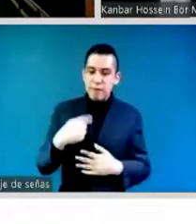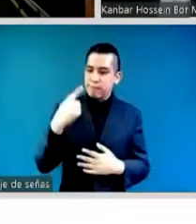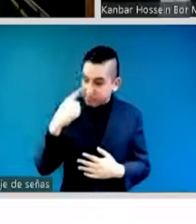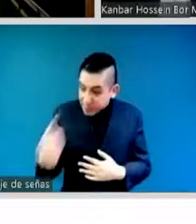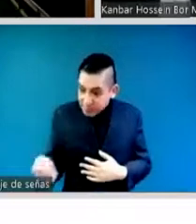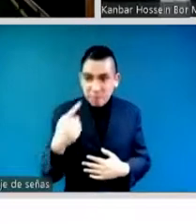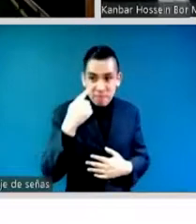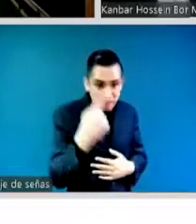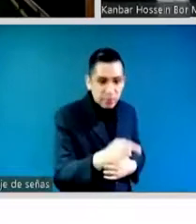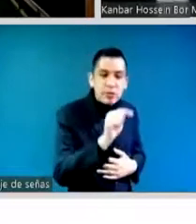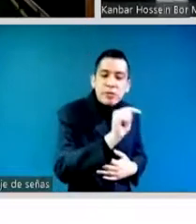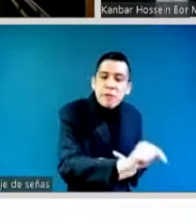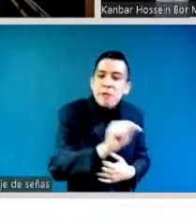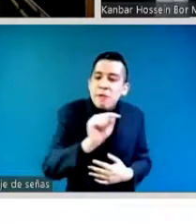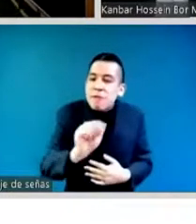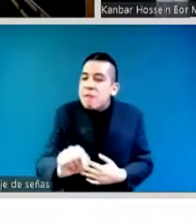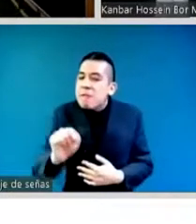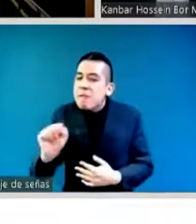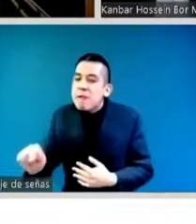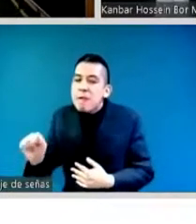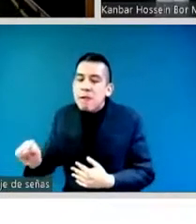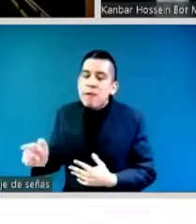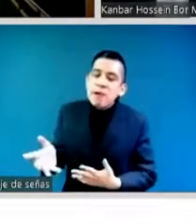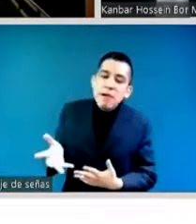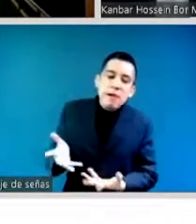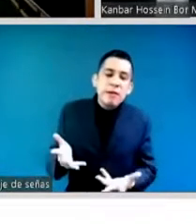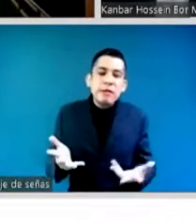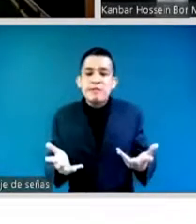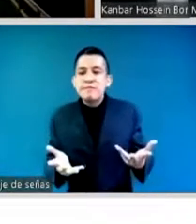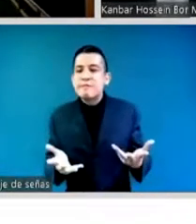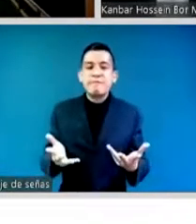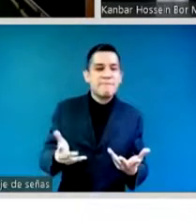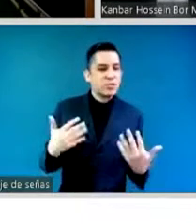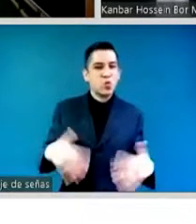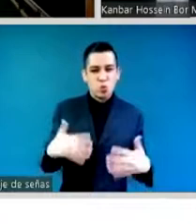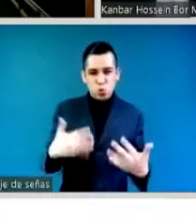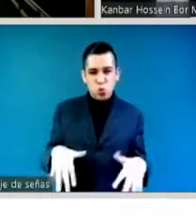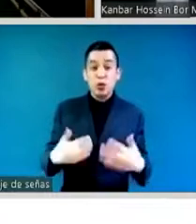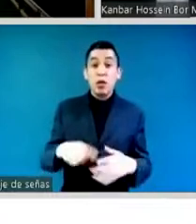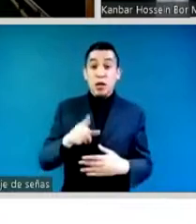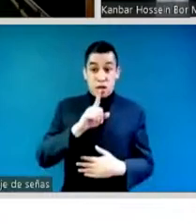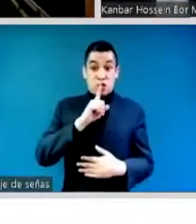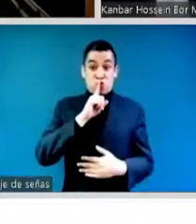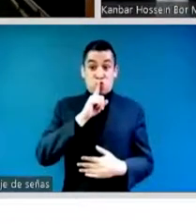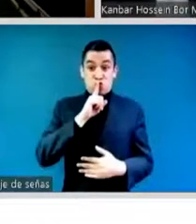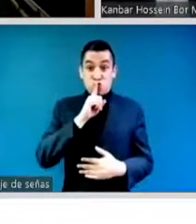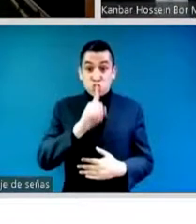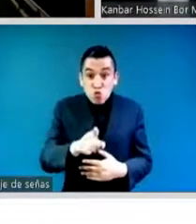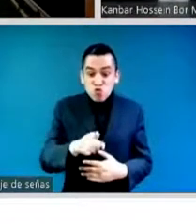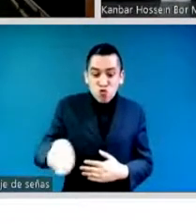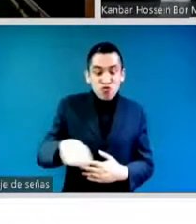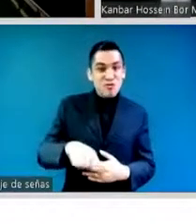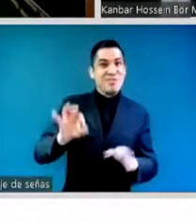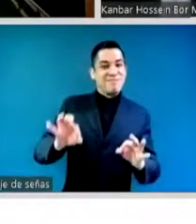idea about representation of women as well. I'm conscious that it's a very complicated, multifaceted issue,